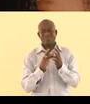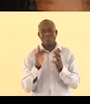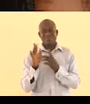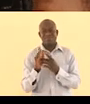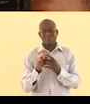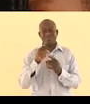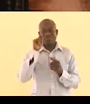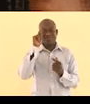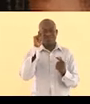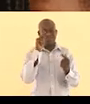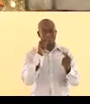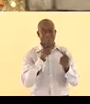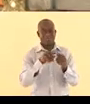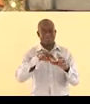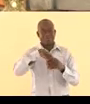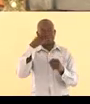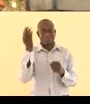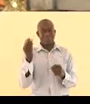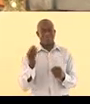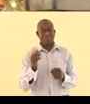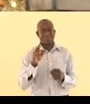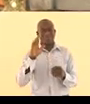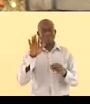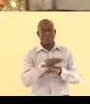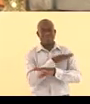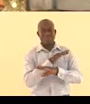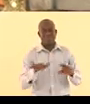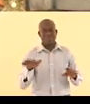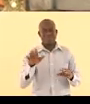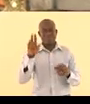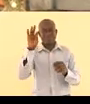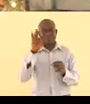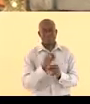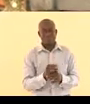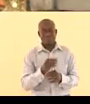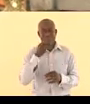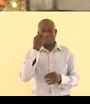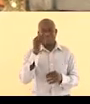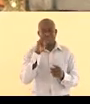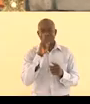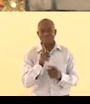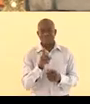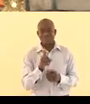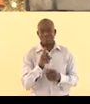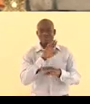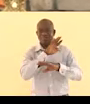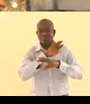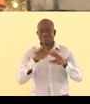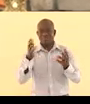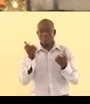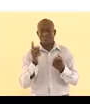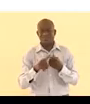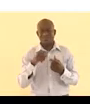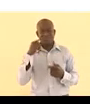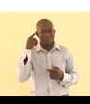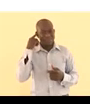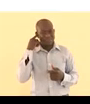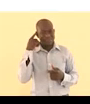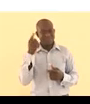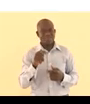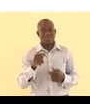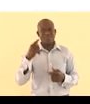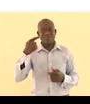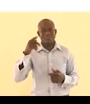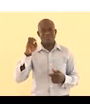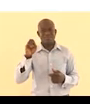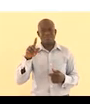So Jesus pointed out their lack of faith. He also spoke the truth, which they did not want to hear. And what is the truth? That